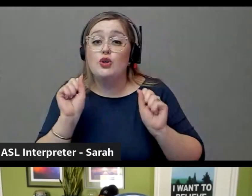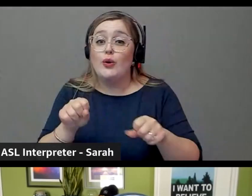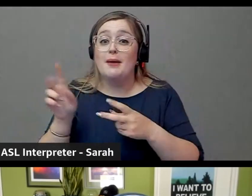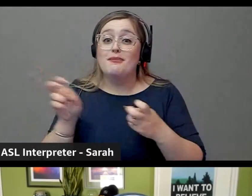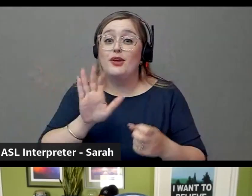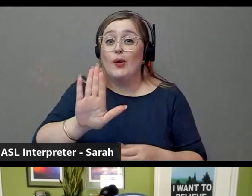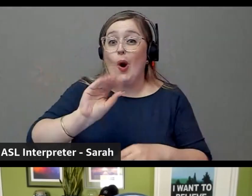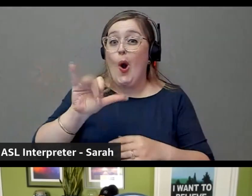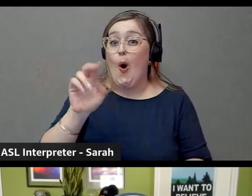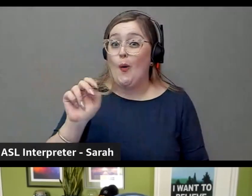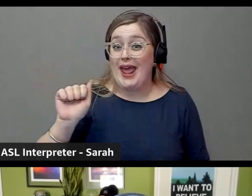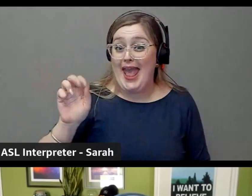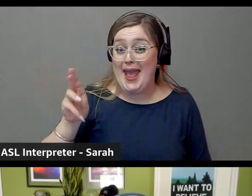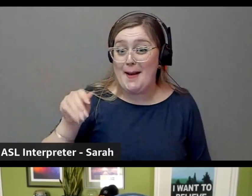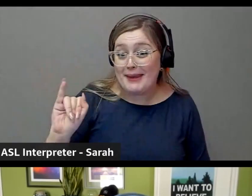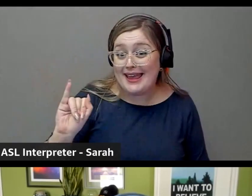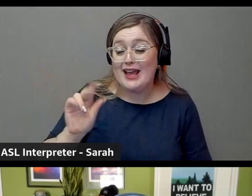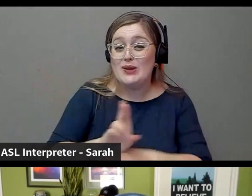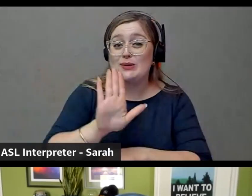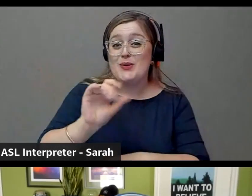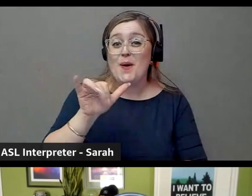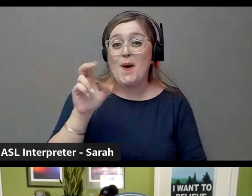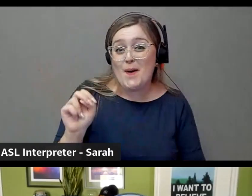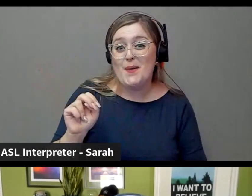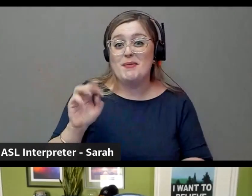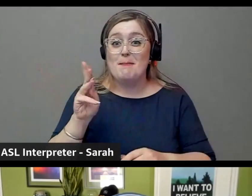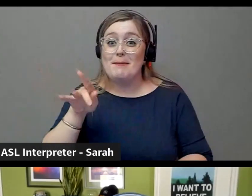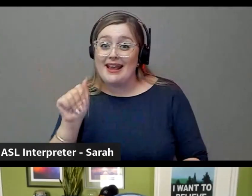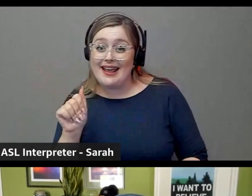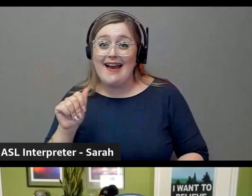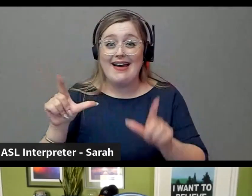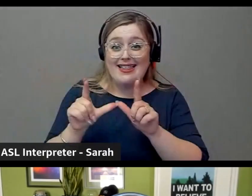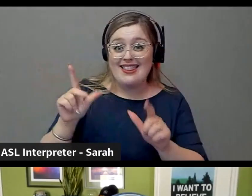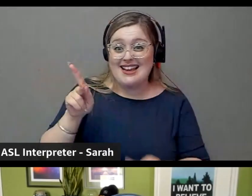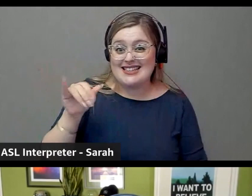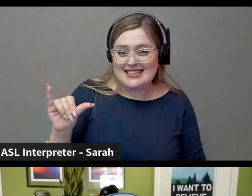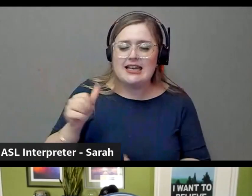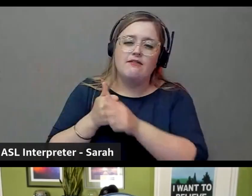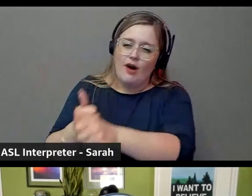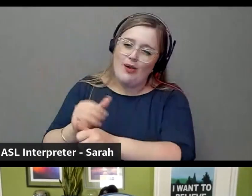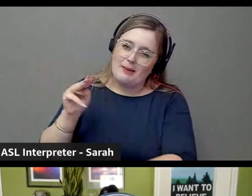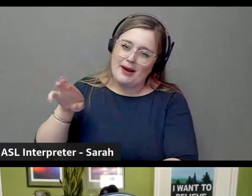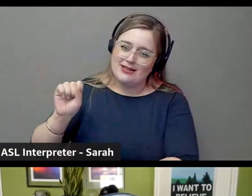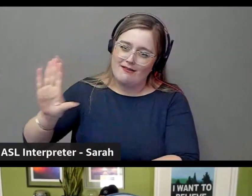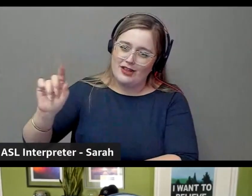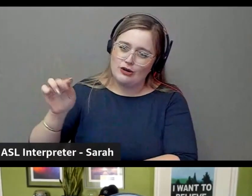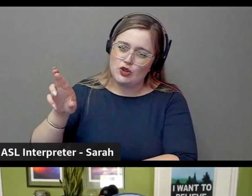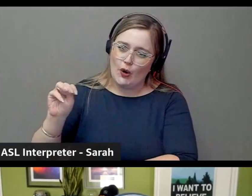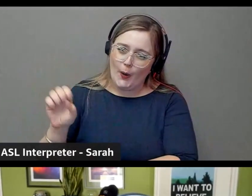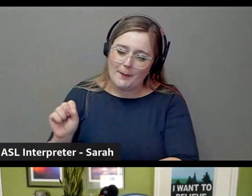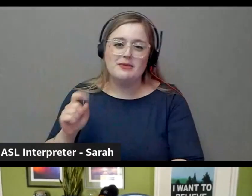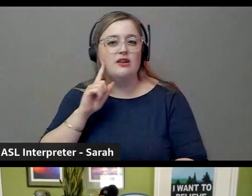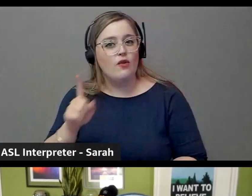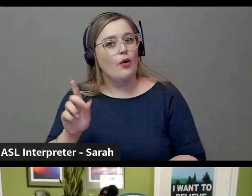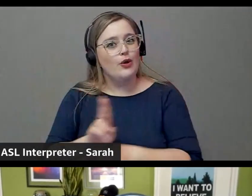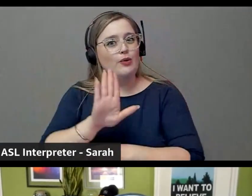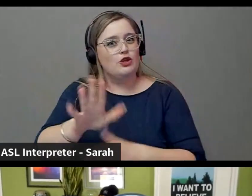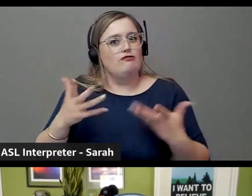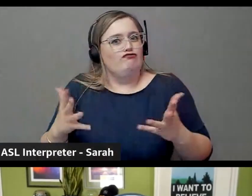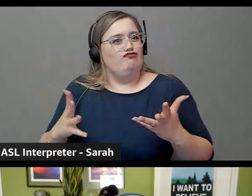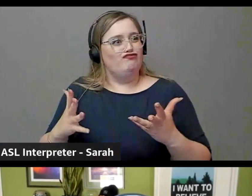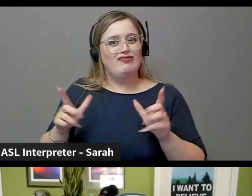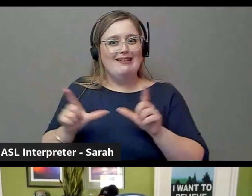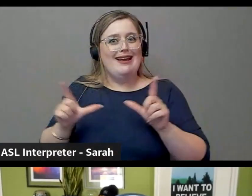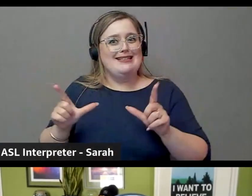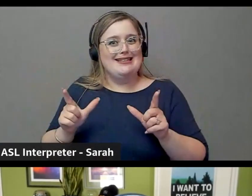AMI and even use your own media and license key according to Microsoft terms in order to leverage, existing license investments. So really,